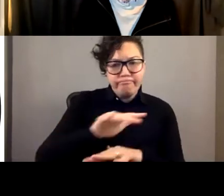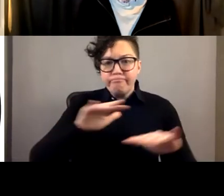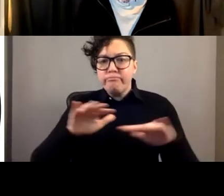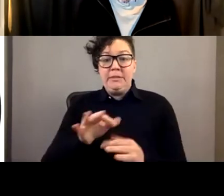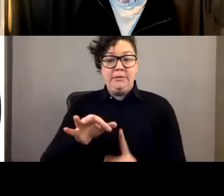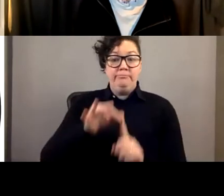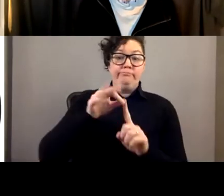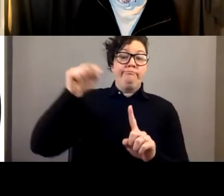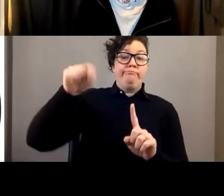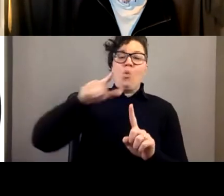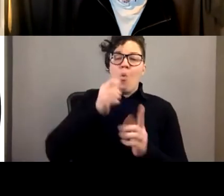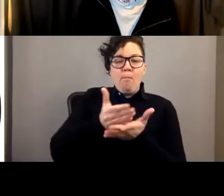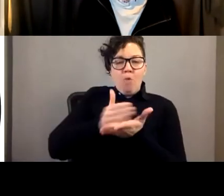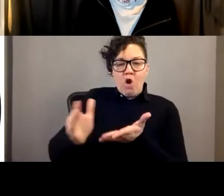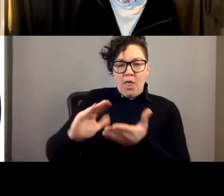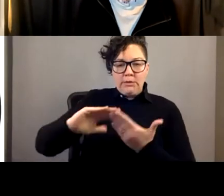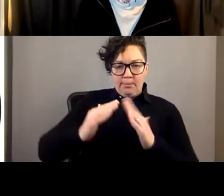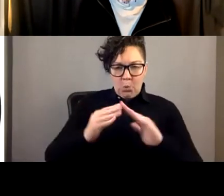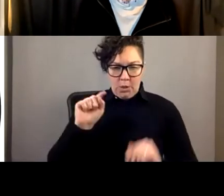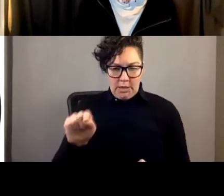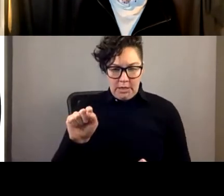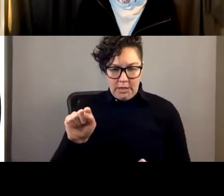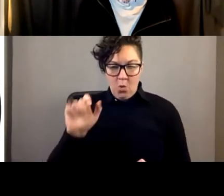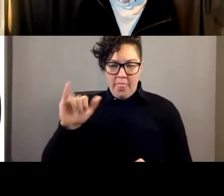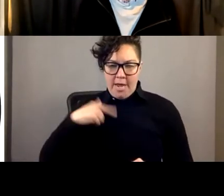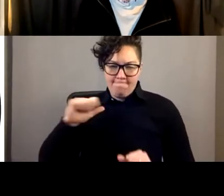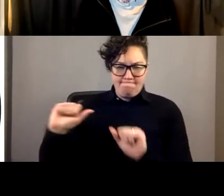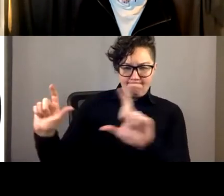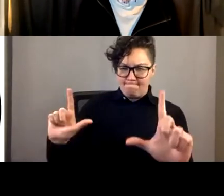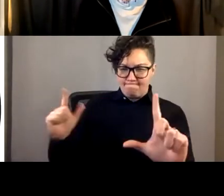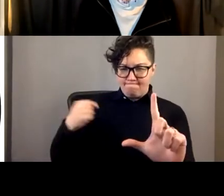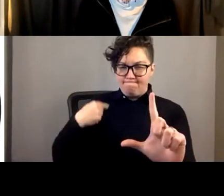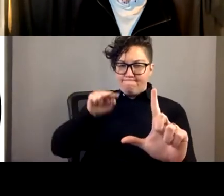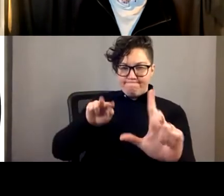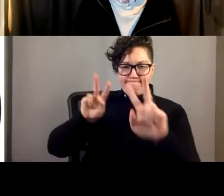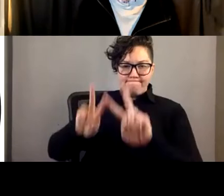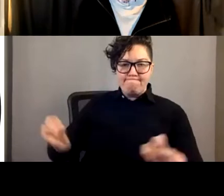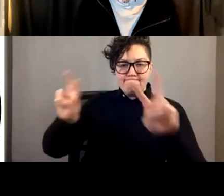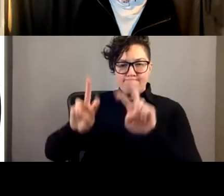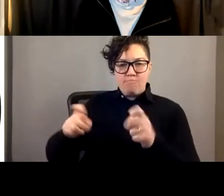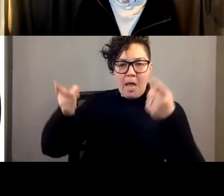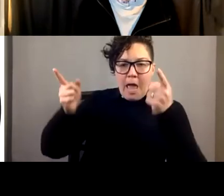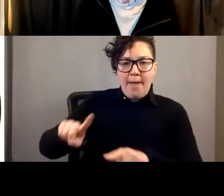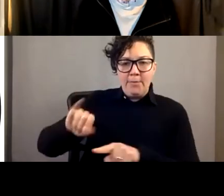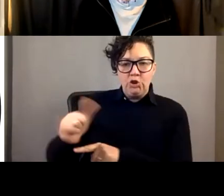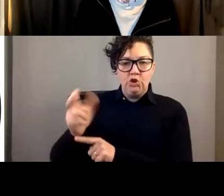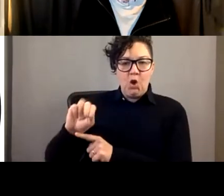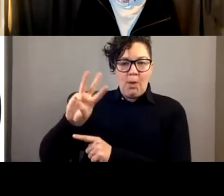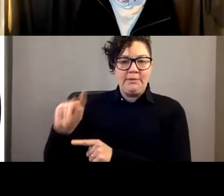marginalized communities. So it's through that lens that I saw the events of January 6th. It wasn't